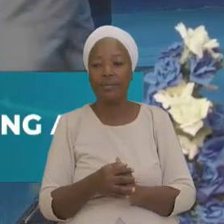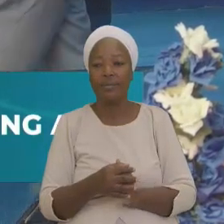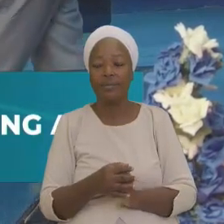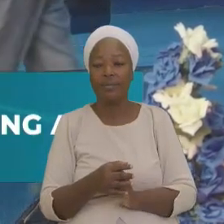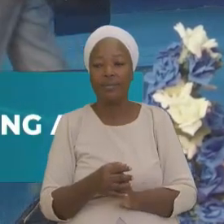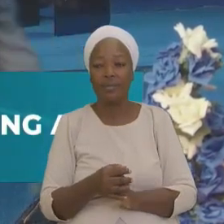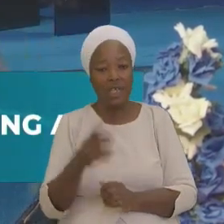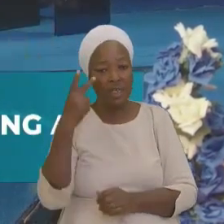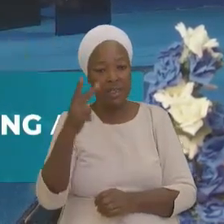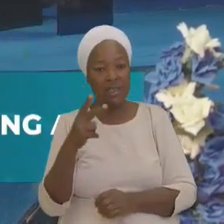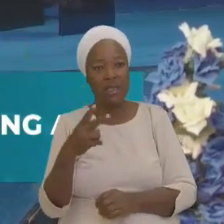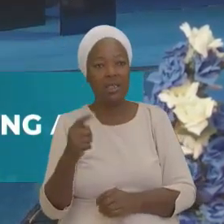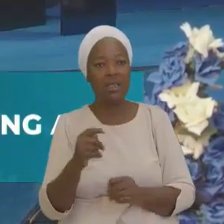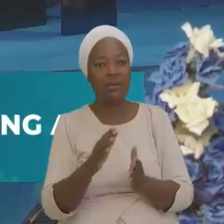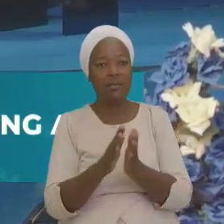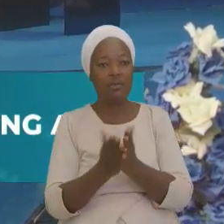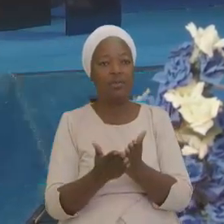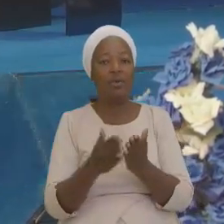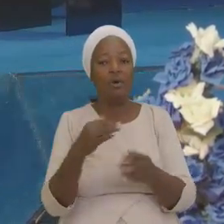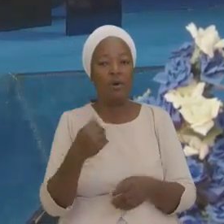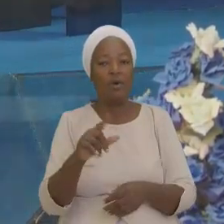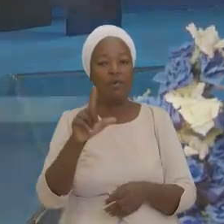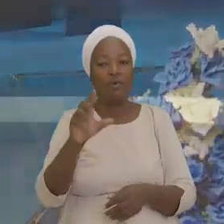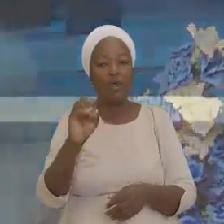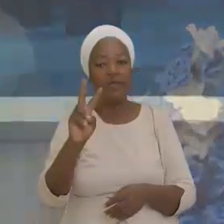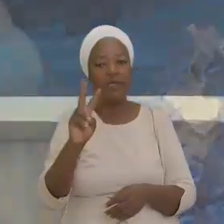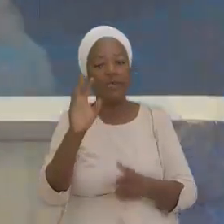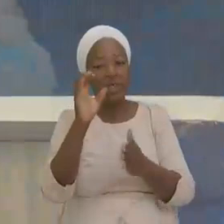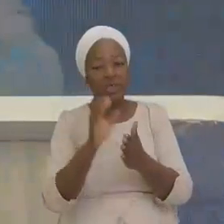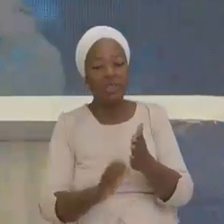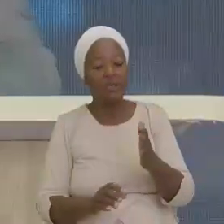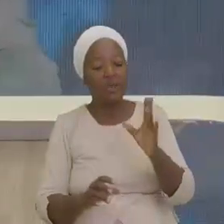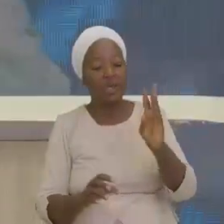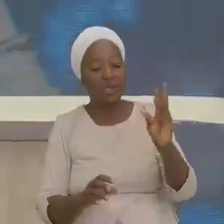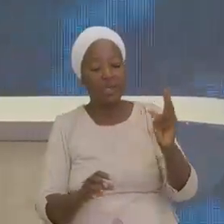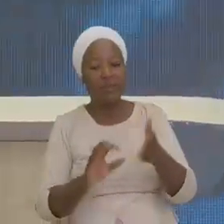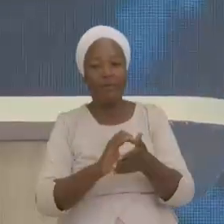Look at Leviticus chapter 16, verse 30.